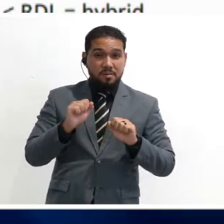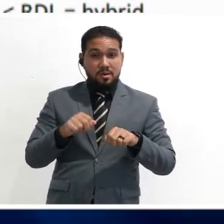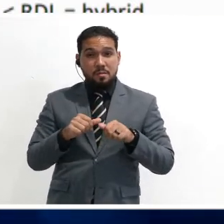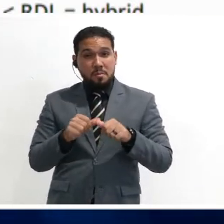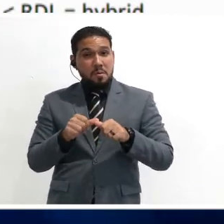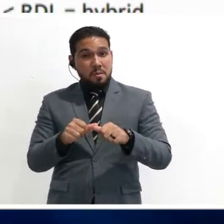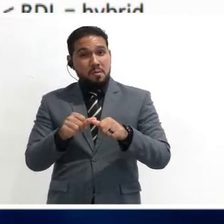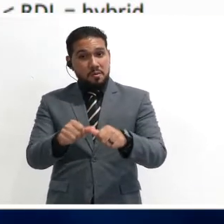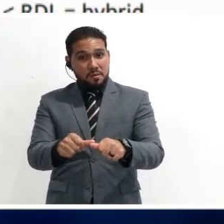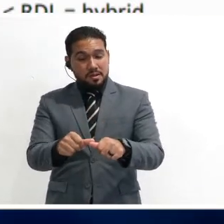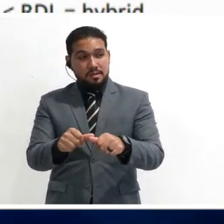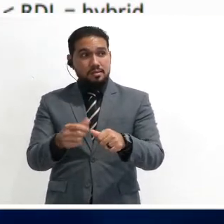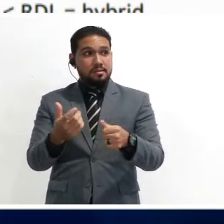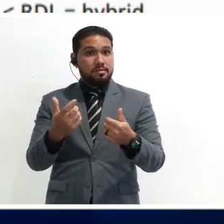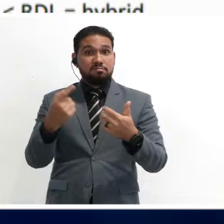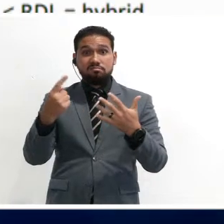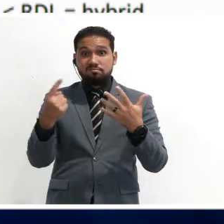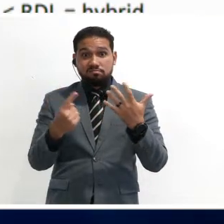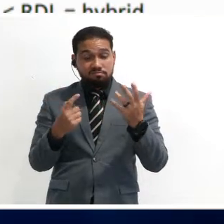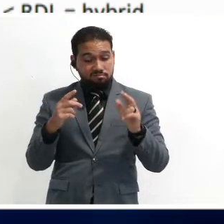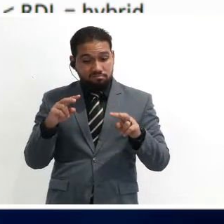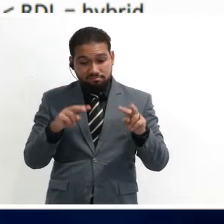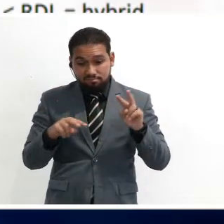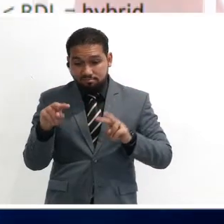Talk about costs in general terms.